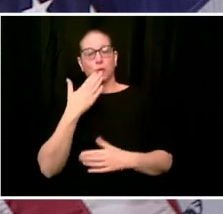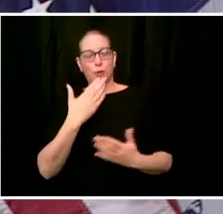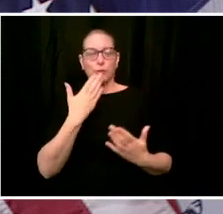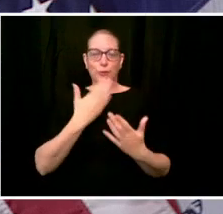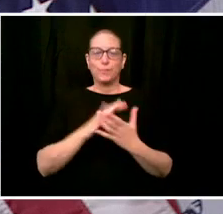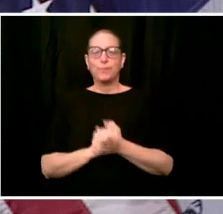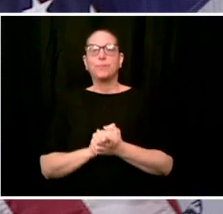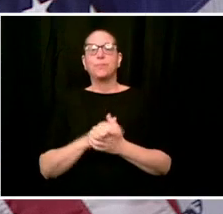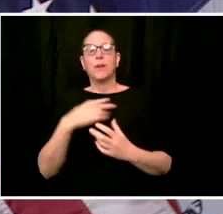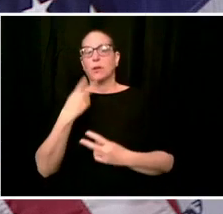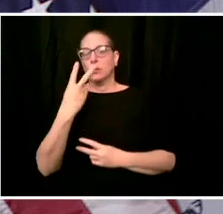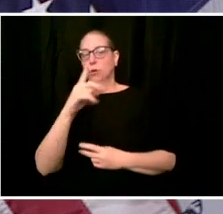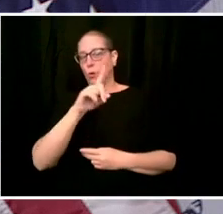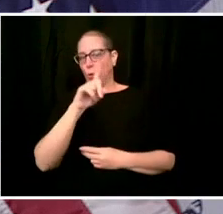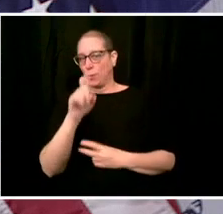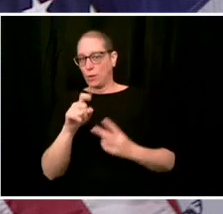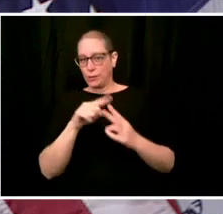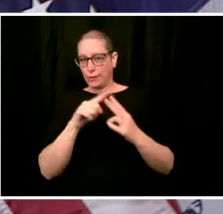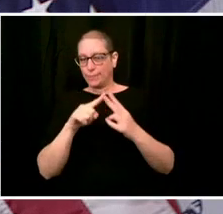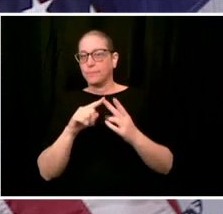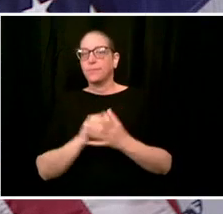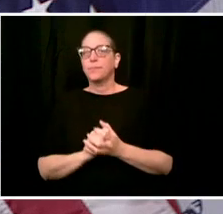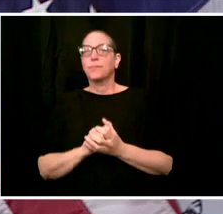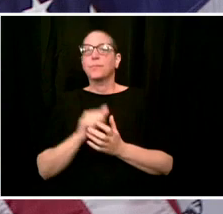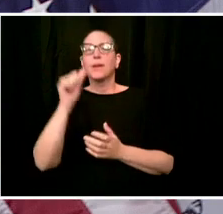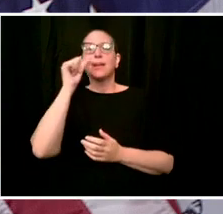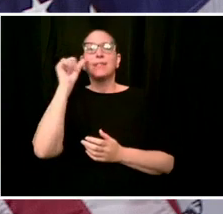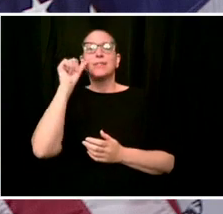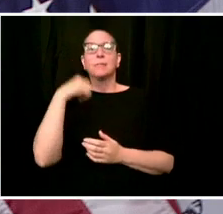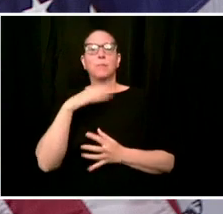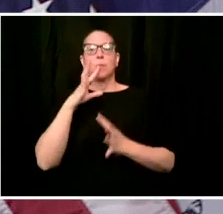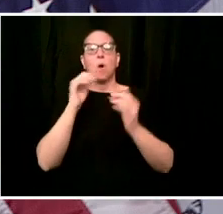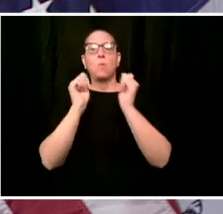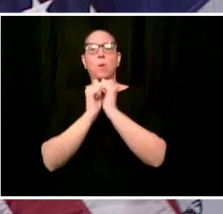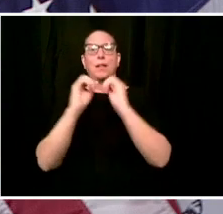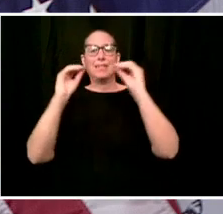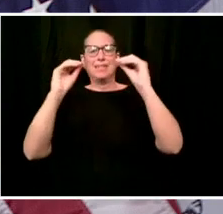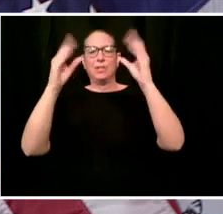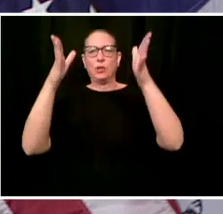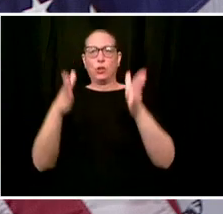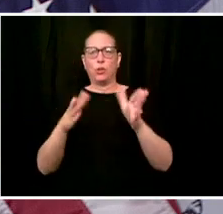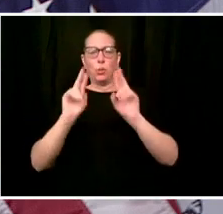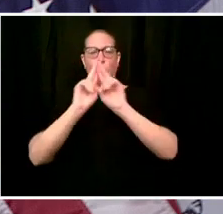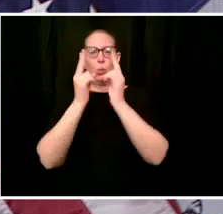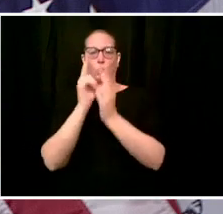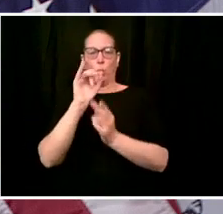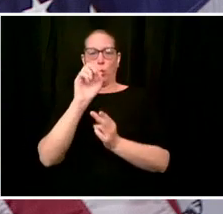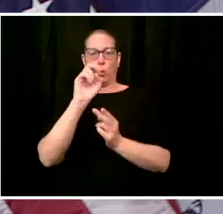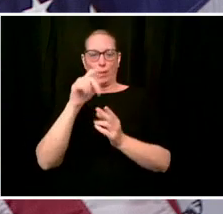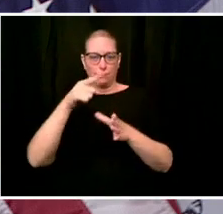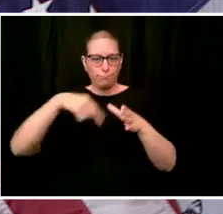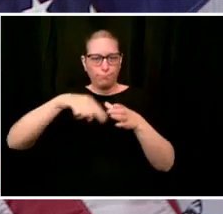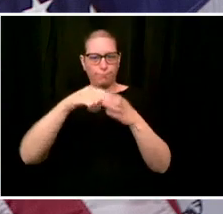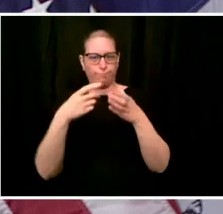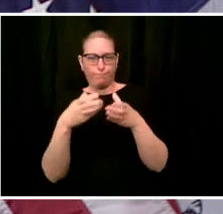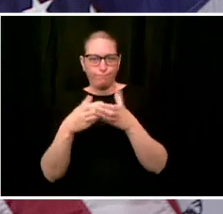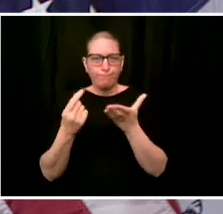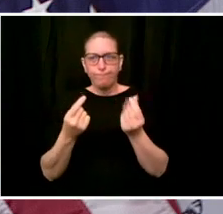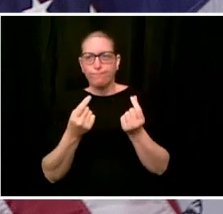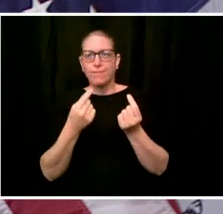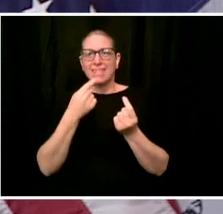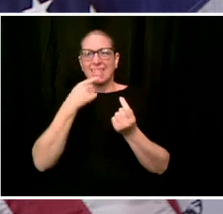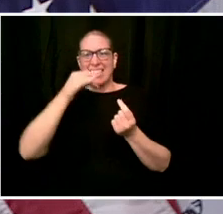Union, and he indicated that a leading likelihood for kids returning to school this fall would be